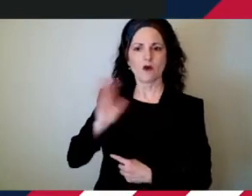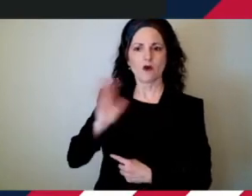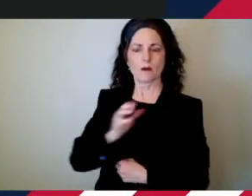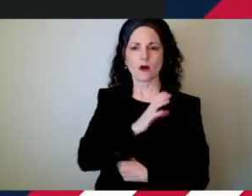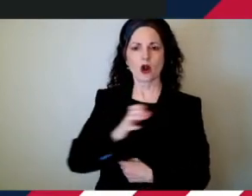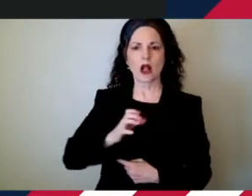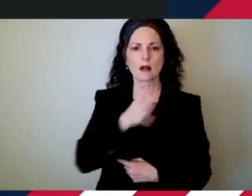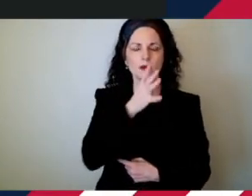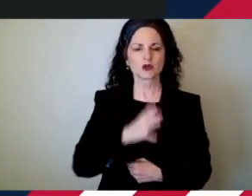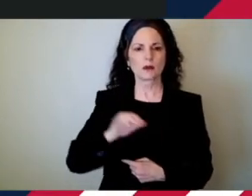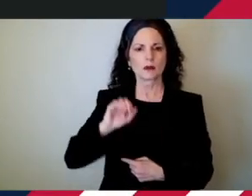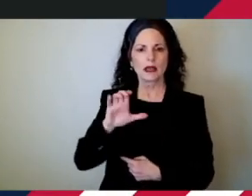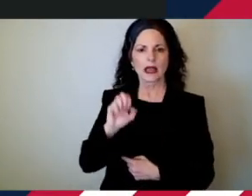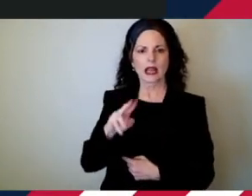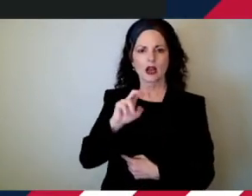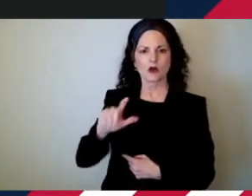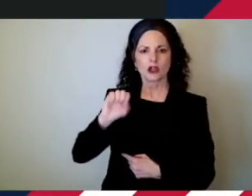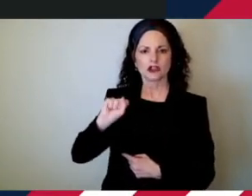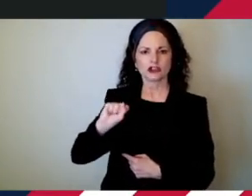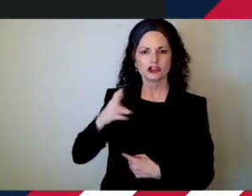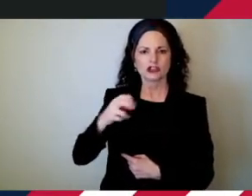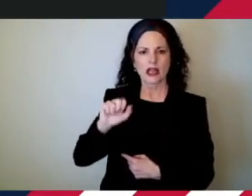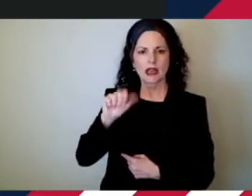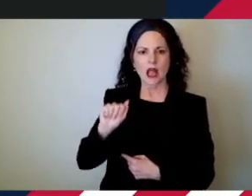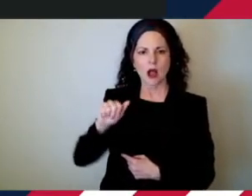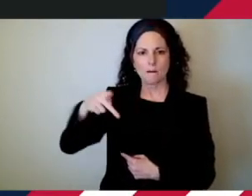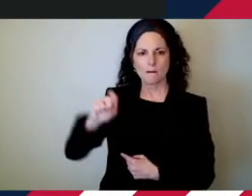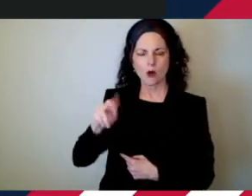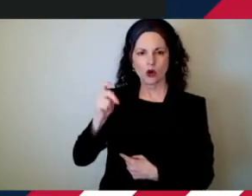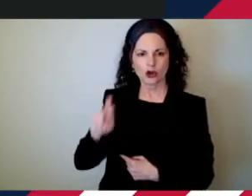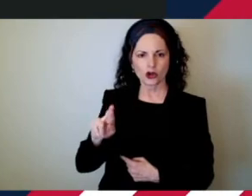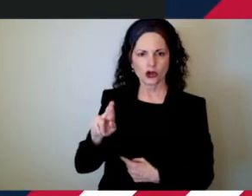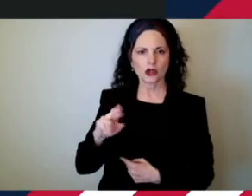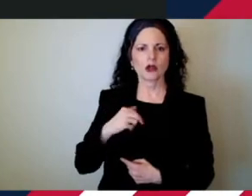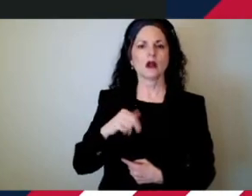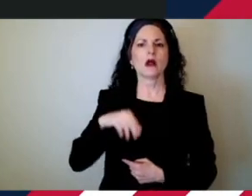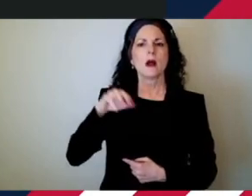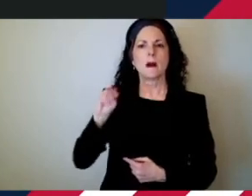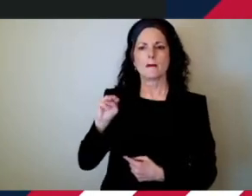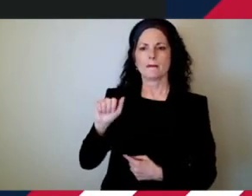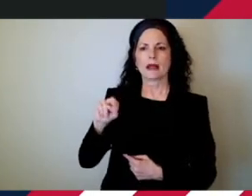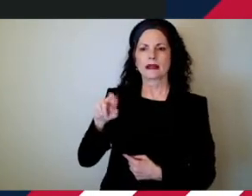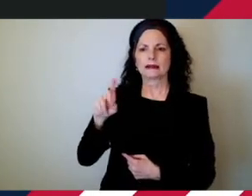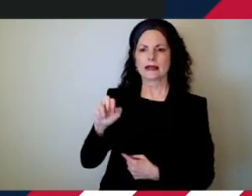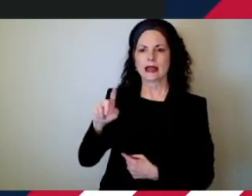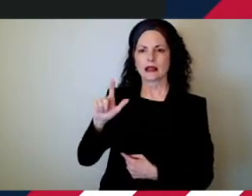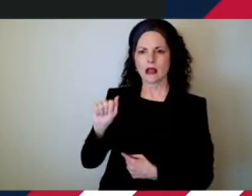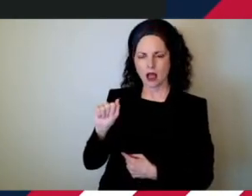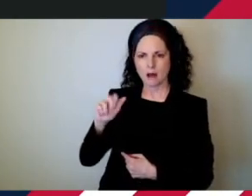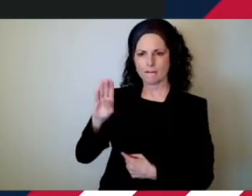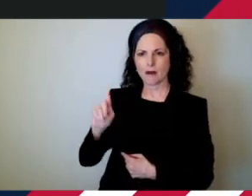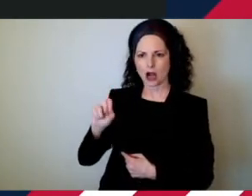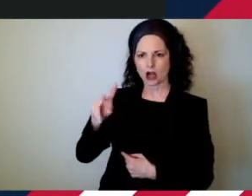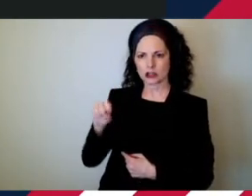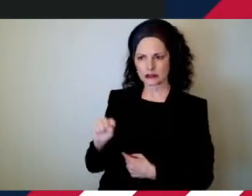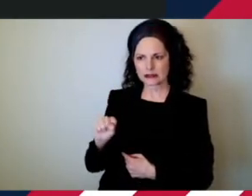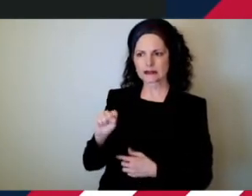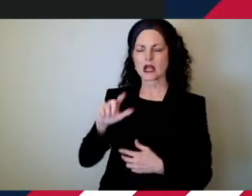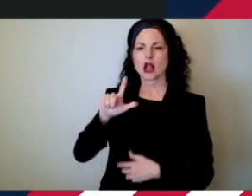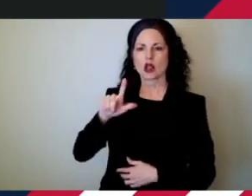Porter, Lieutenant Governor Mandela Barnes, Lieutenant Governor Kate Marshall, Lieutenant Governor